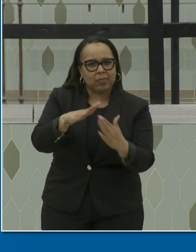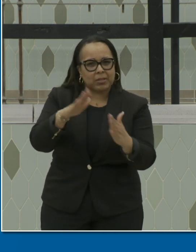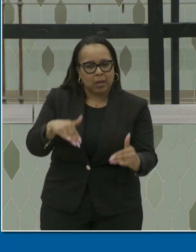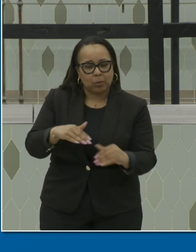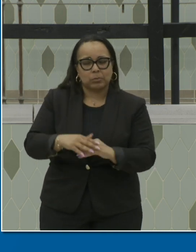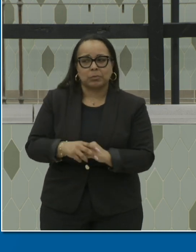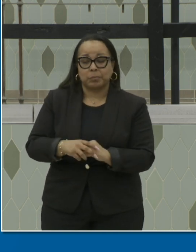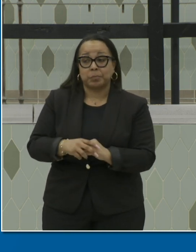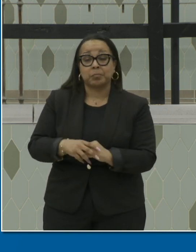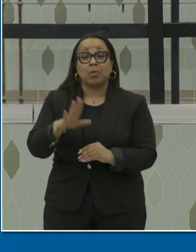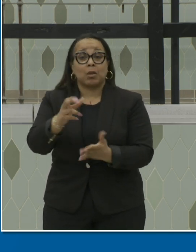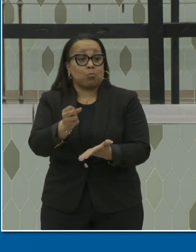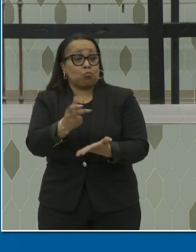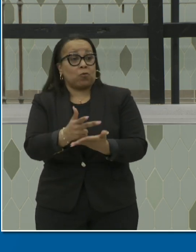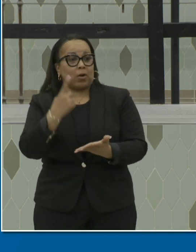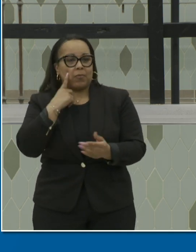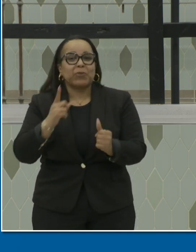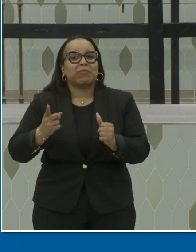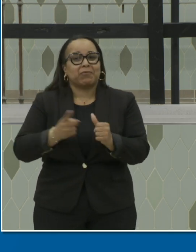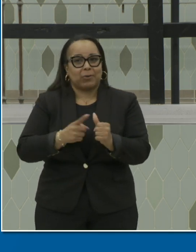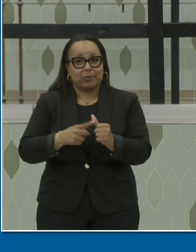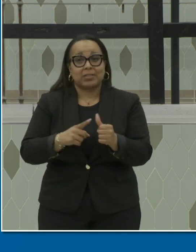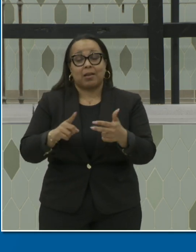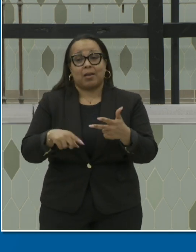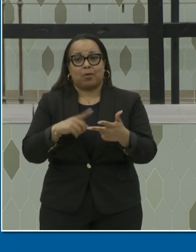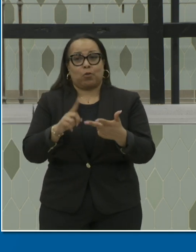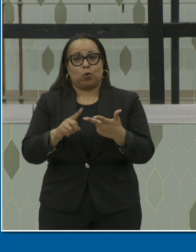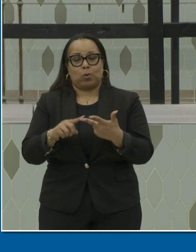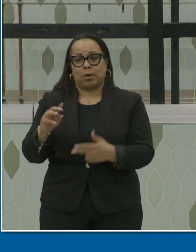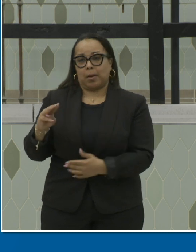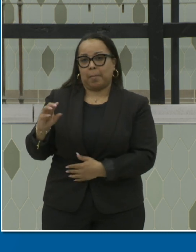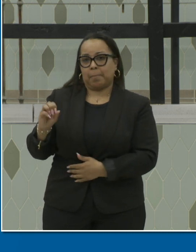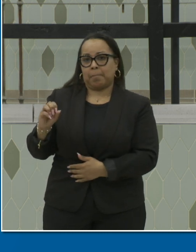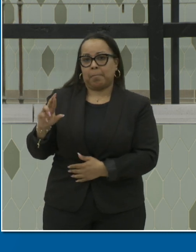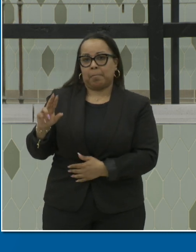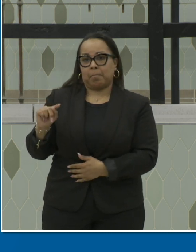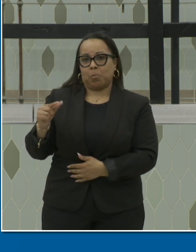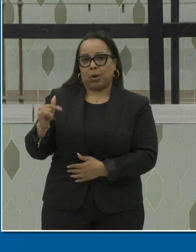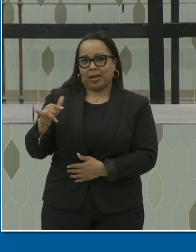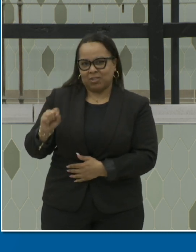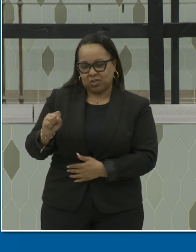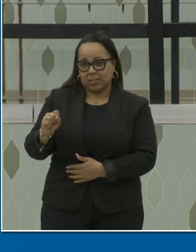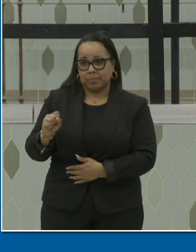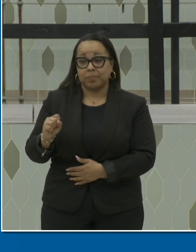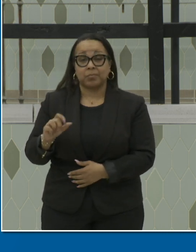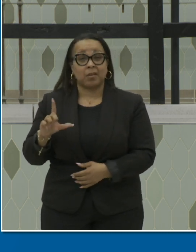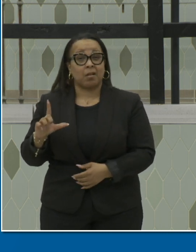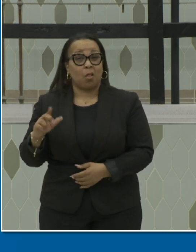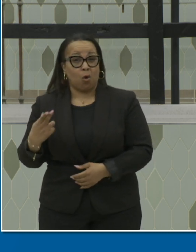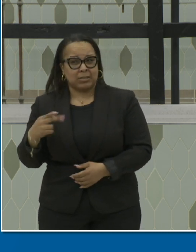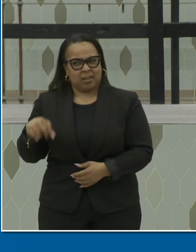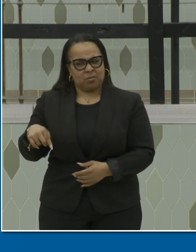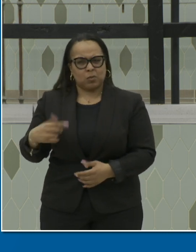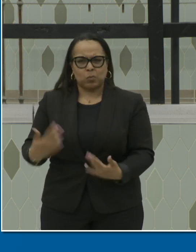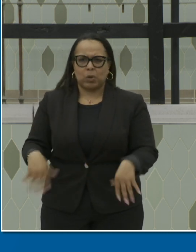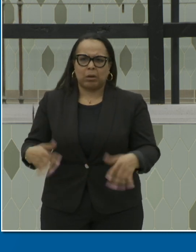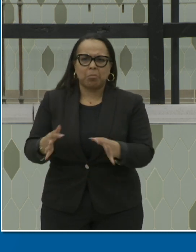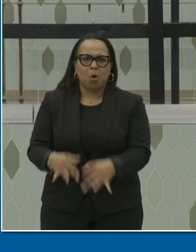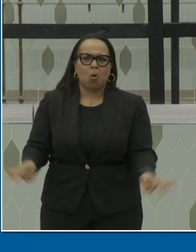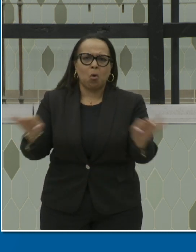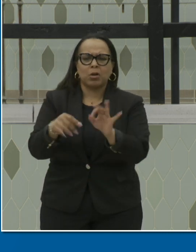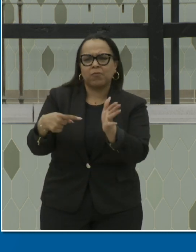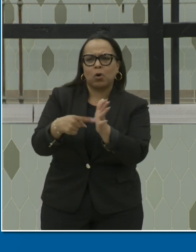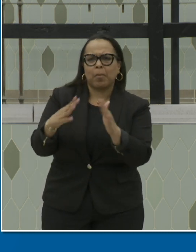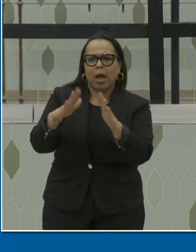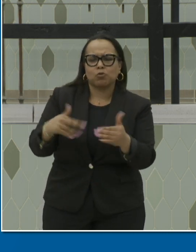project, and approval of the first and third mortgages. The Lawson House has been an important affordable housing